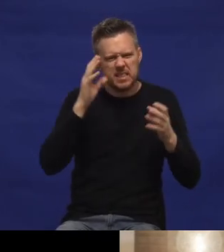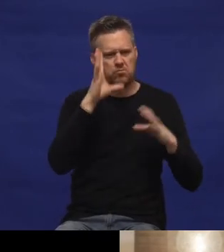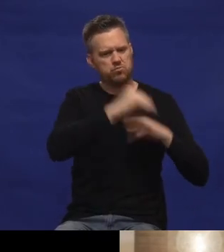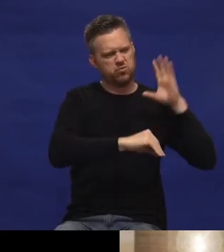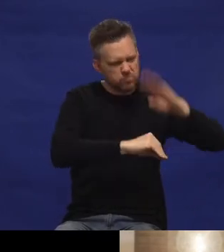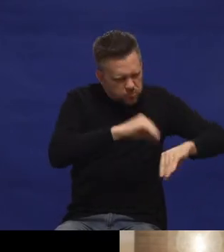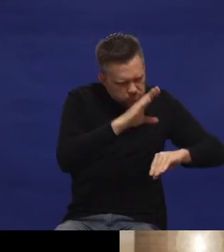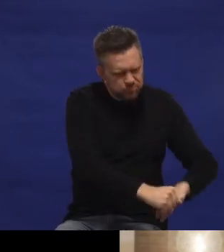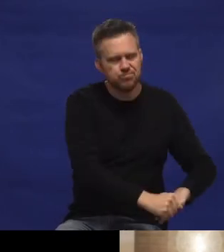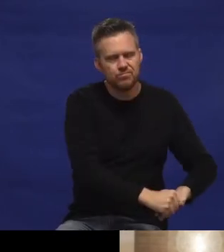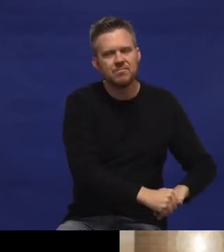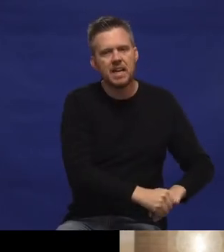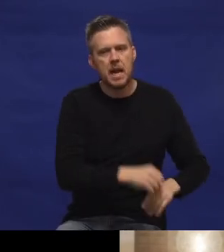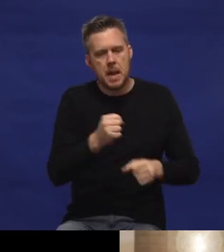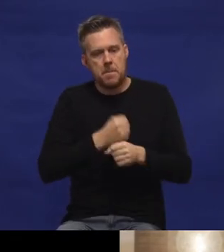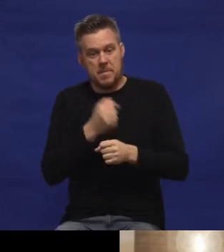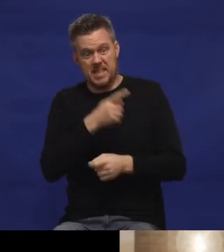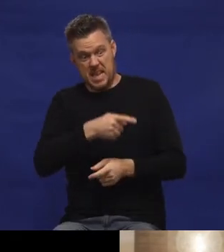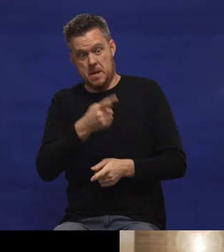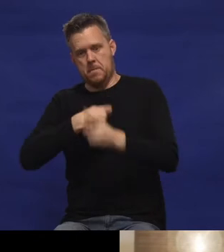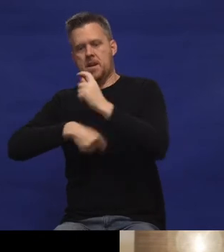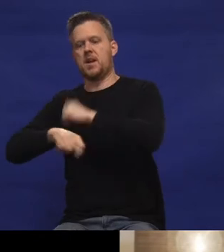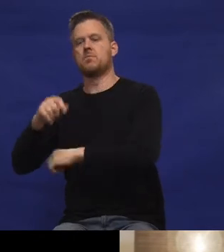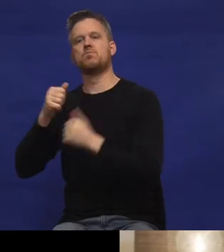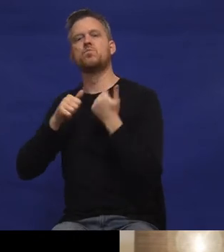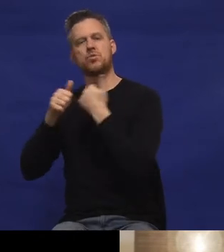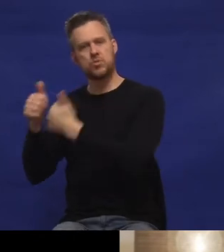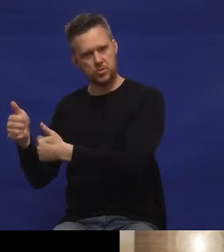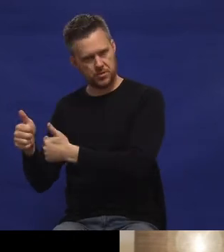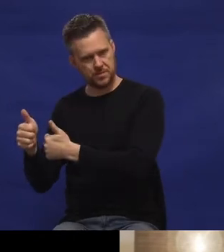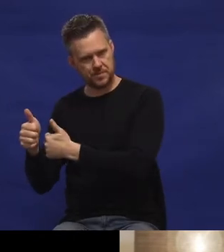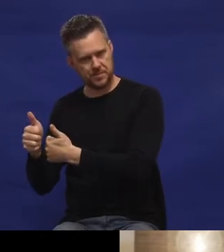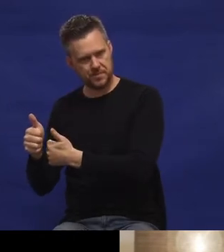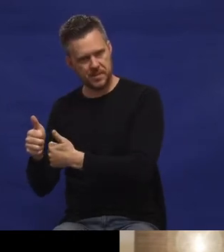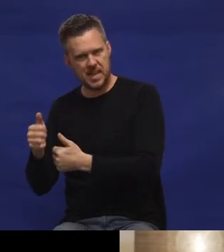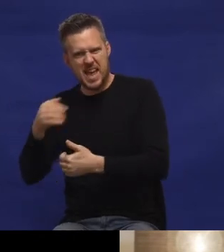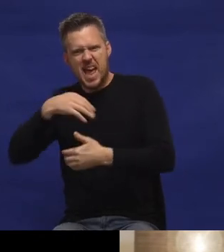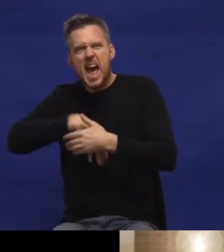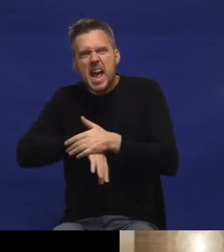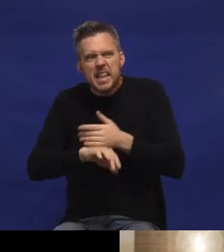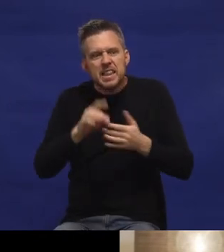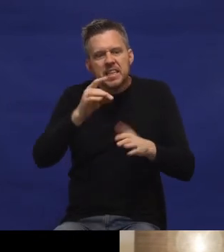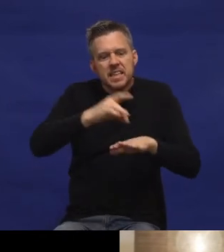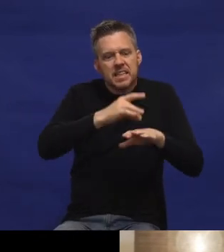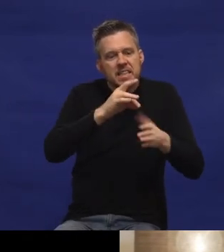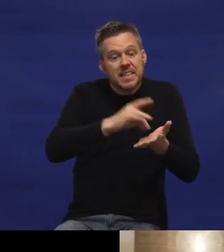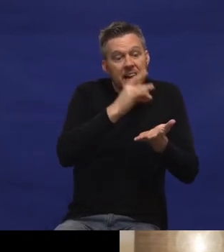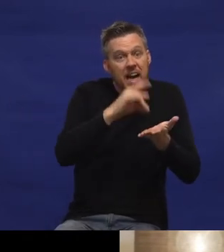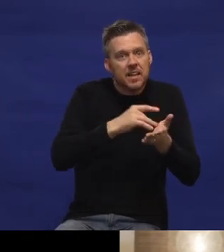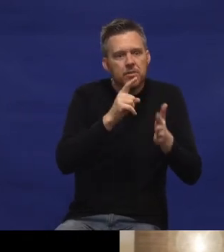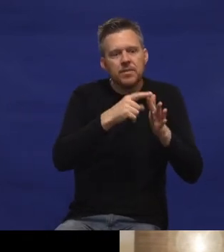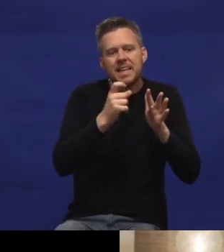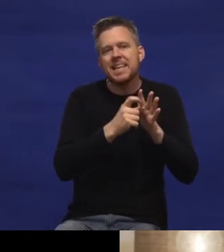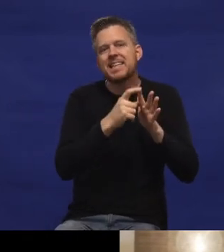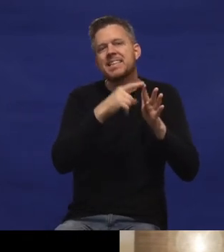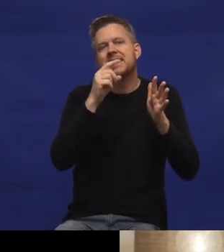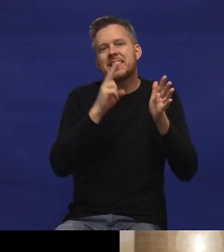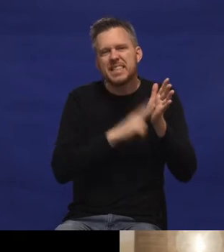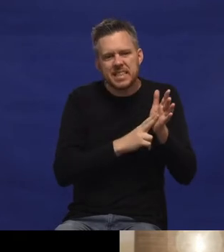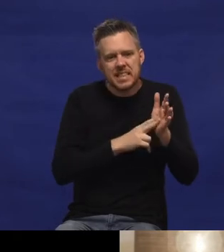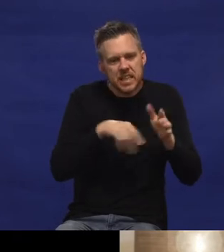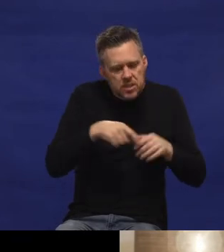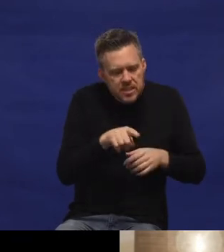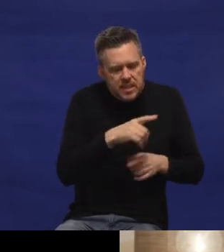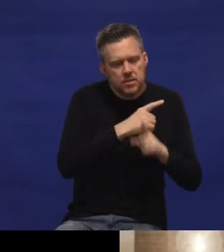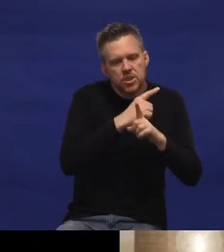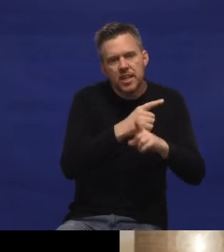evil, God can turn around and make it for good. That even in the get-go, in the Garden of Eden, as the snake is talking to